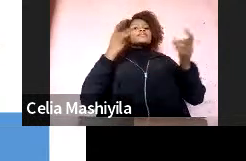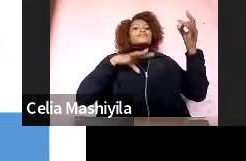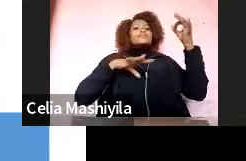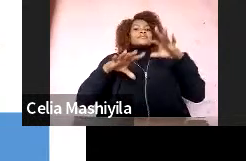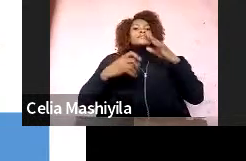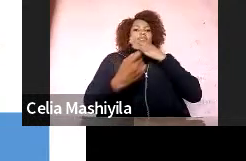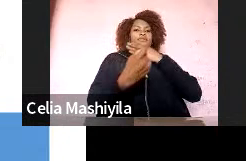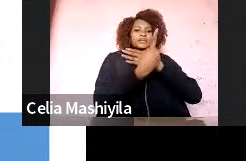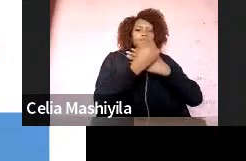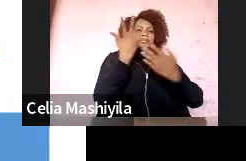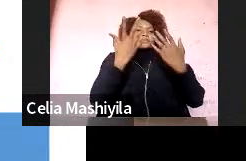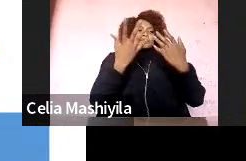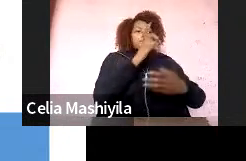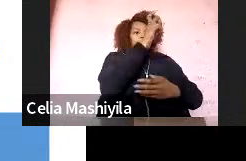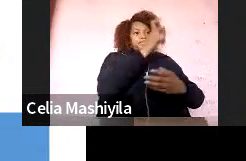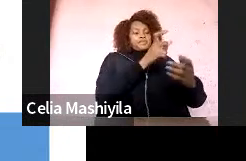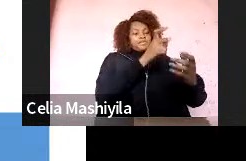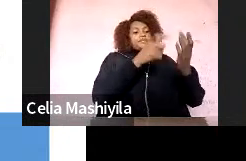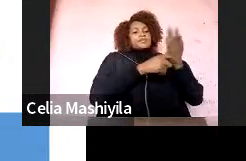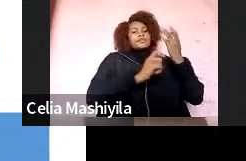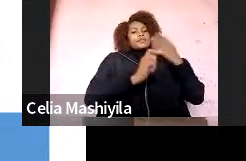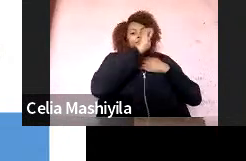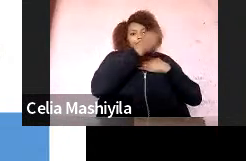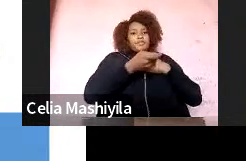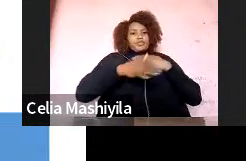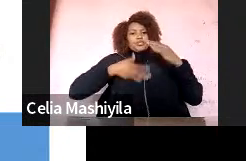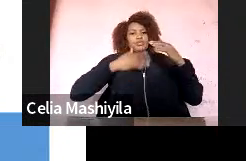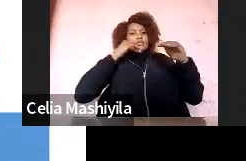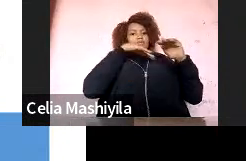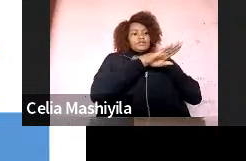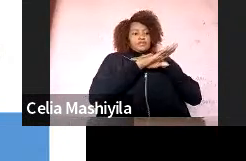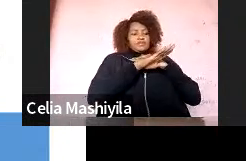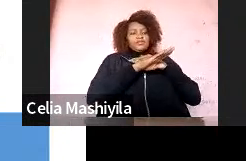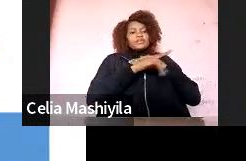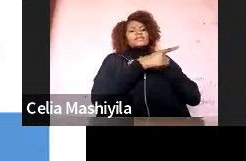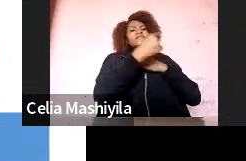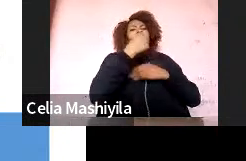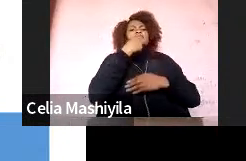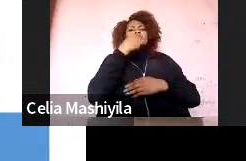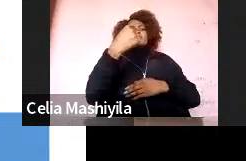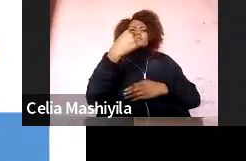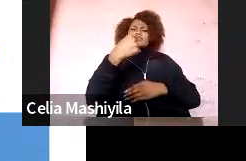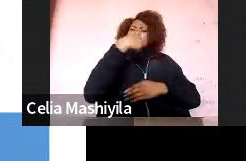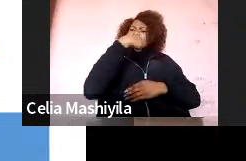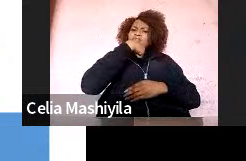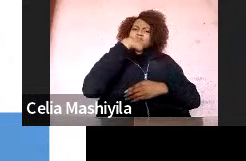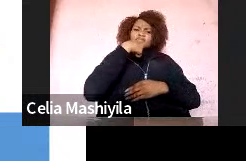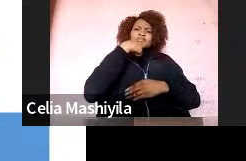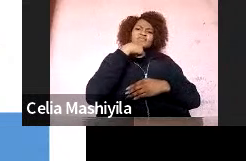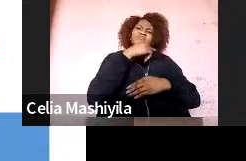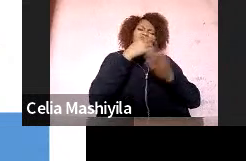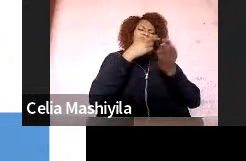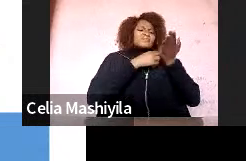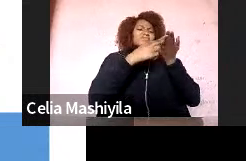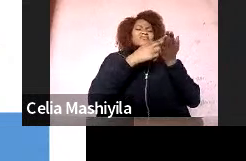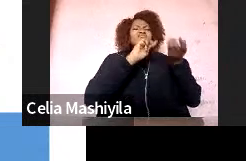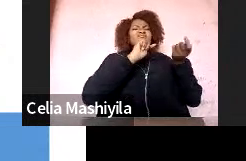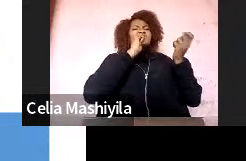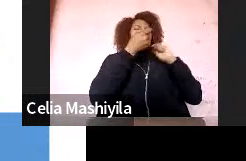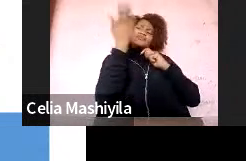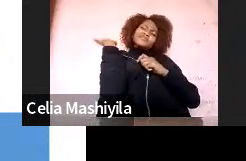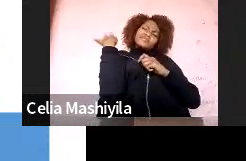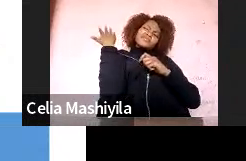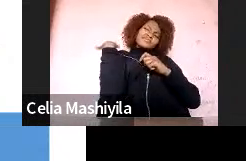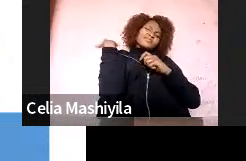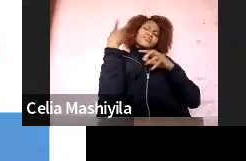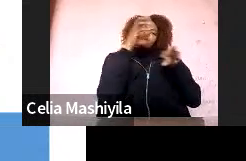we send final demands, they claim to say, I'm no longer in that address. I've not been in that